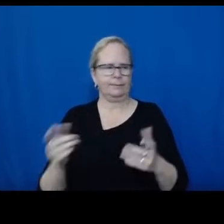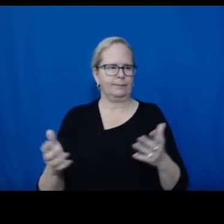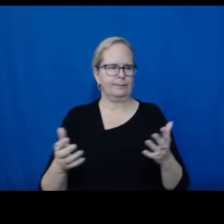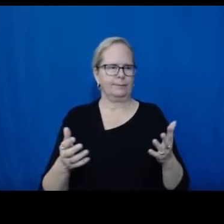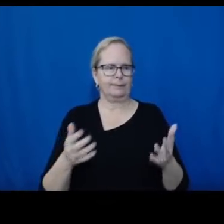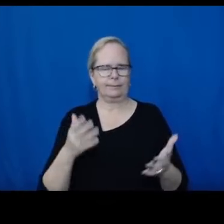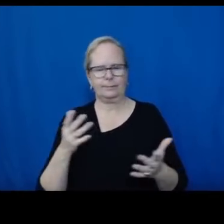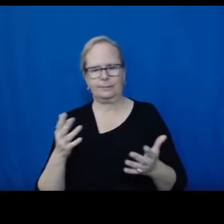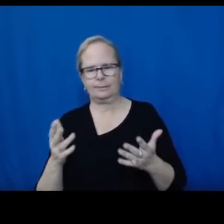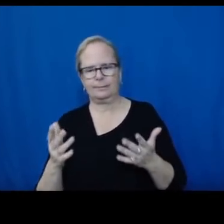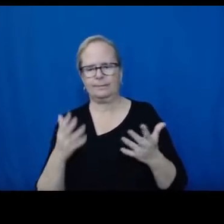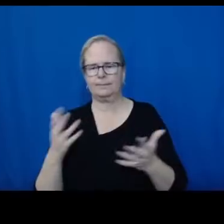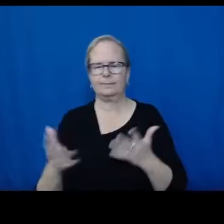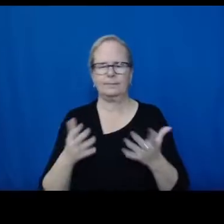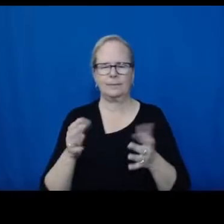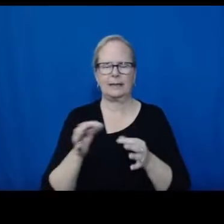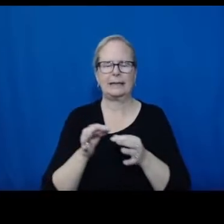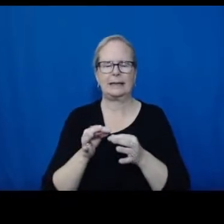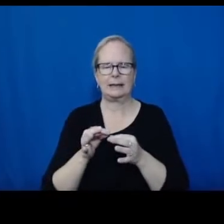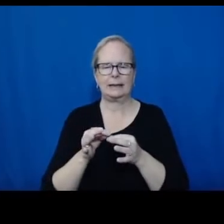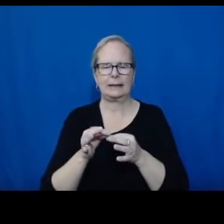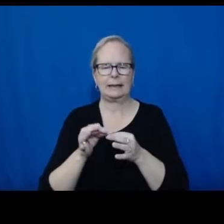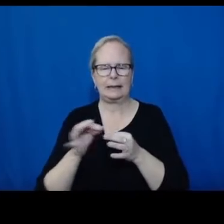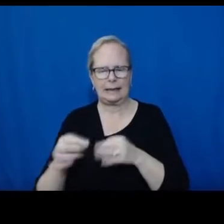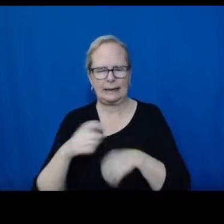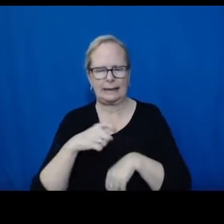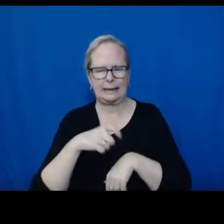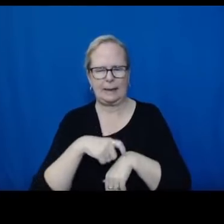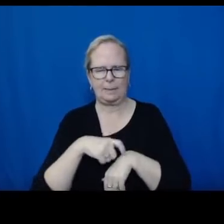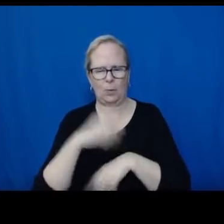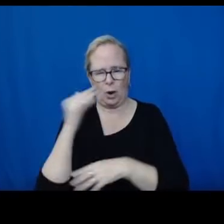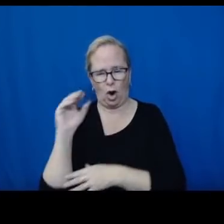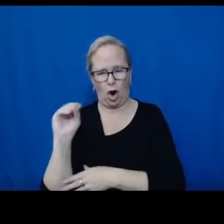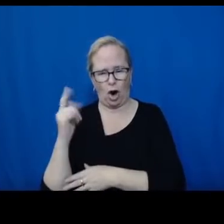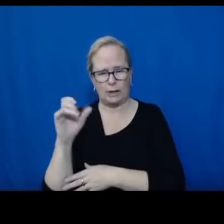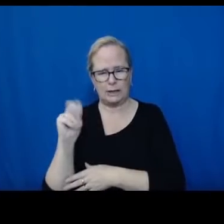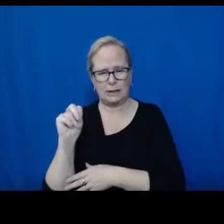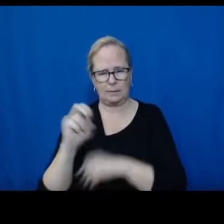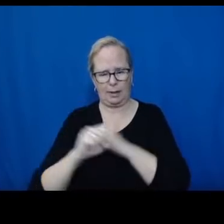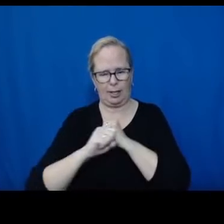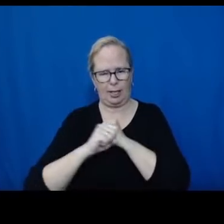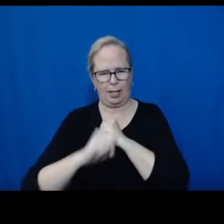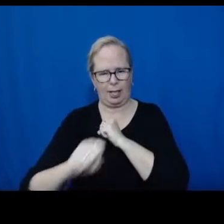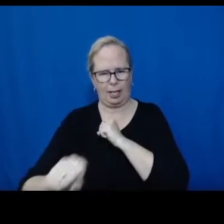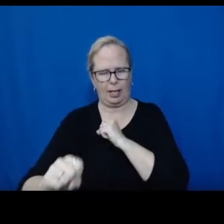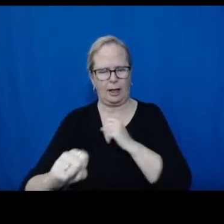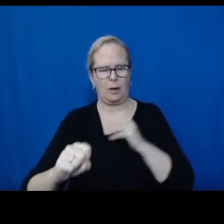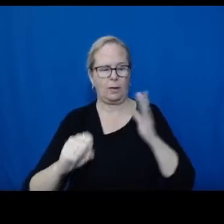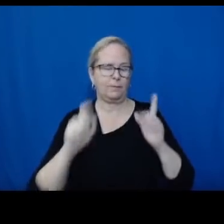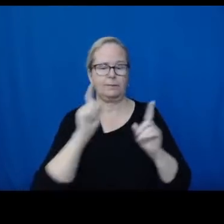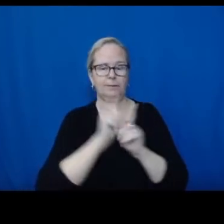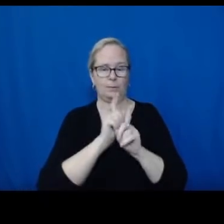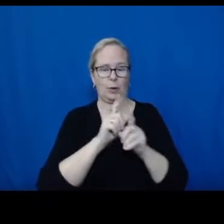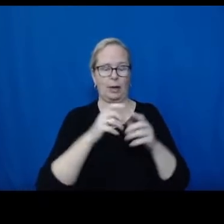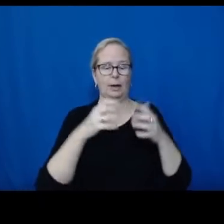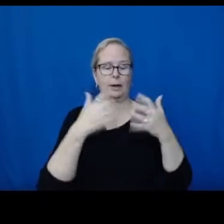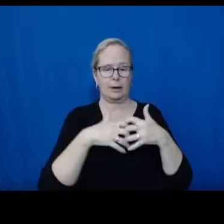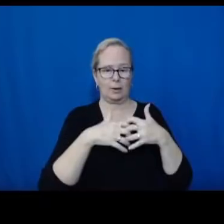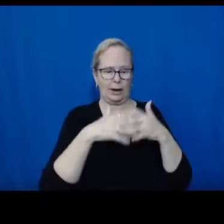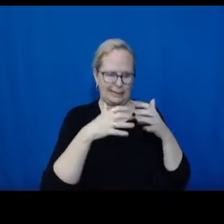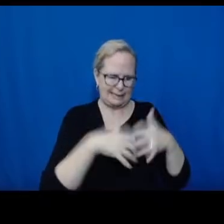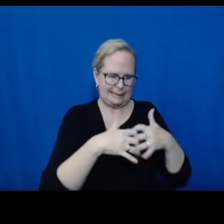medical ward with a lot of oxygen. So it's typically done by a machine that can deliver very warm, heated, high